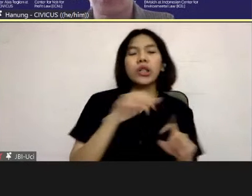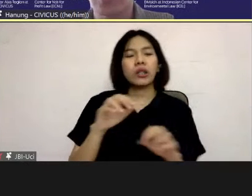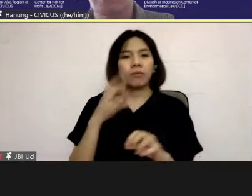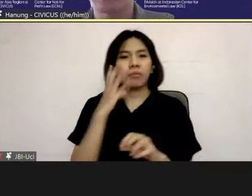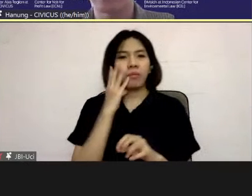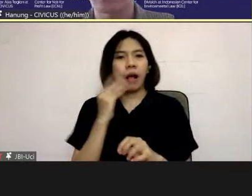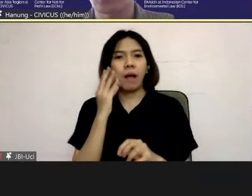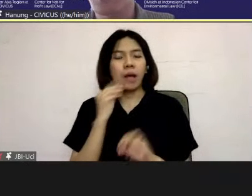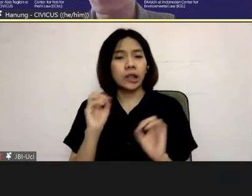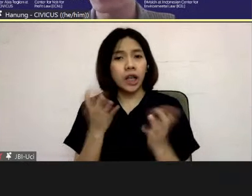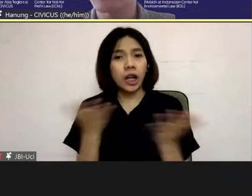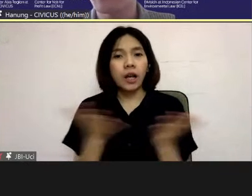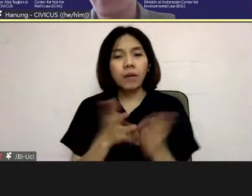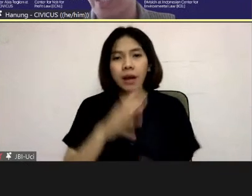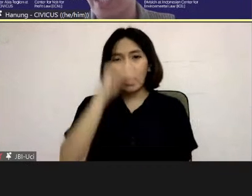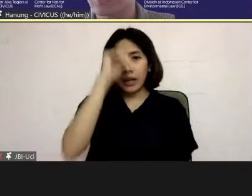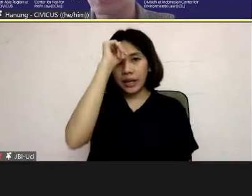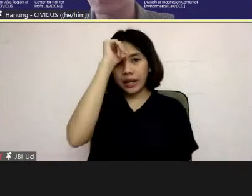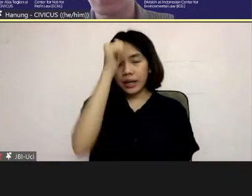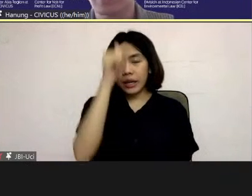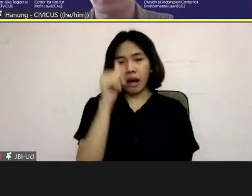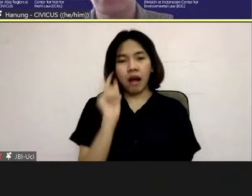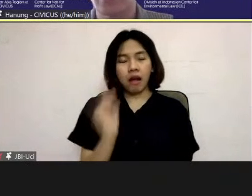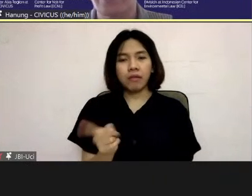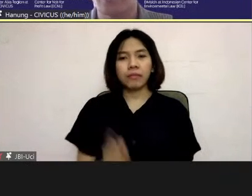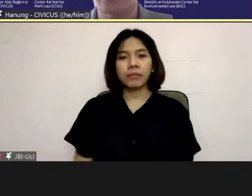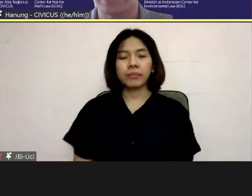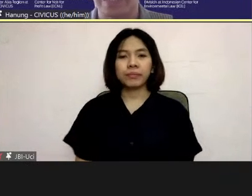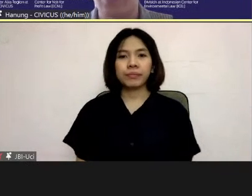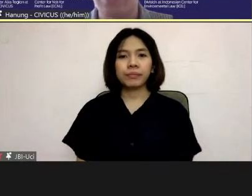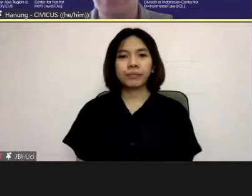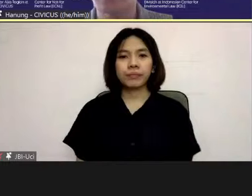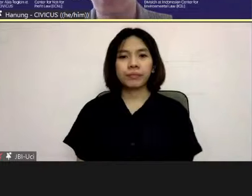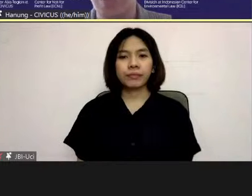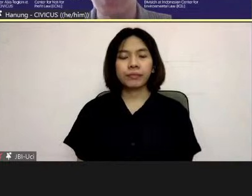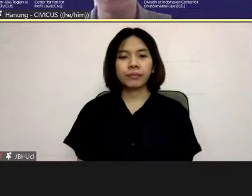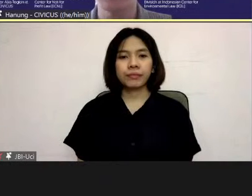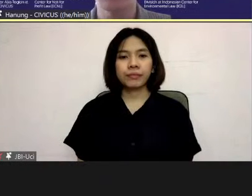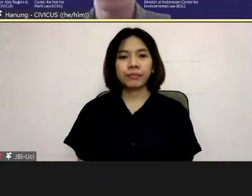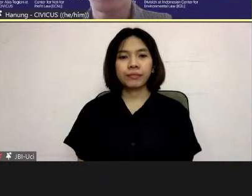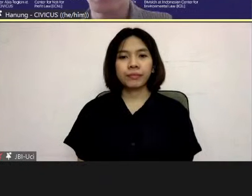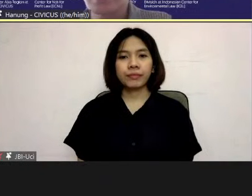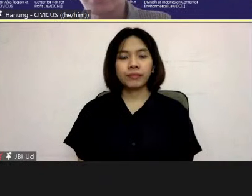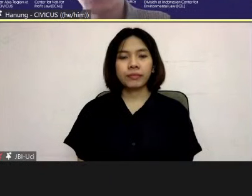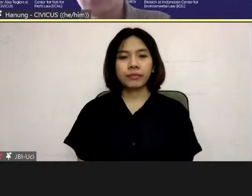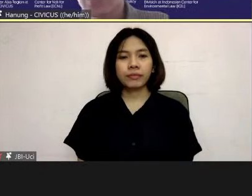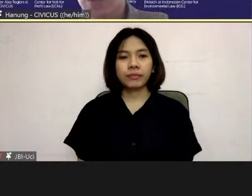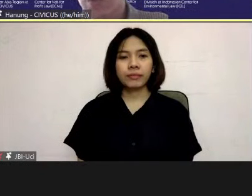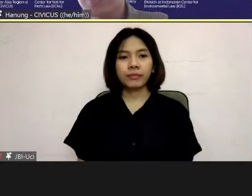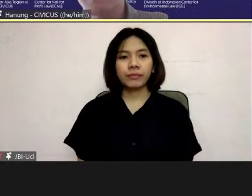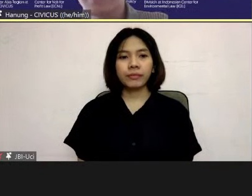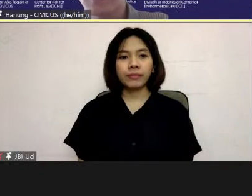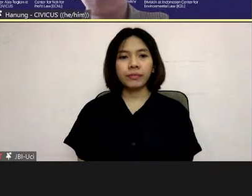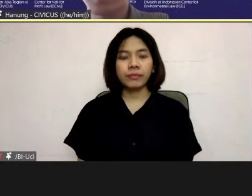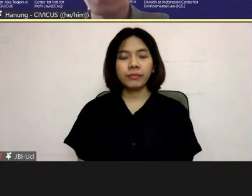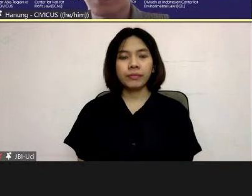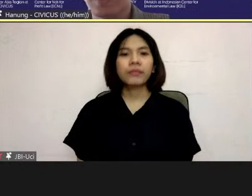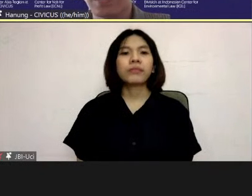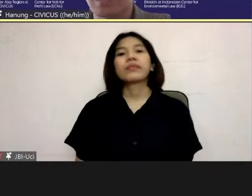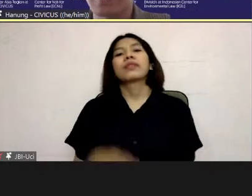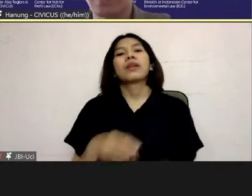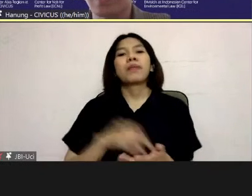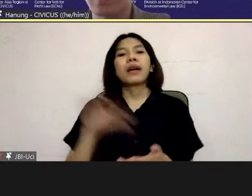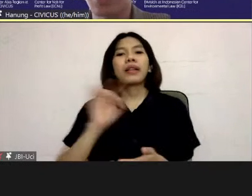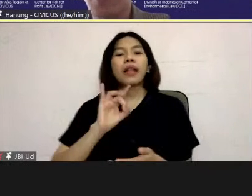actively documenting the human rights violations on that area, on that region. And then we also hear about the criminal